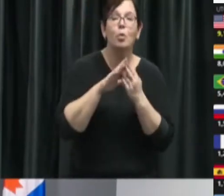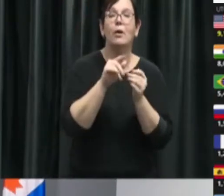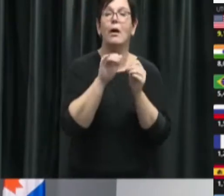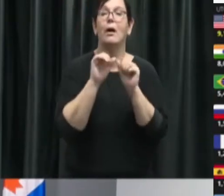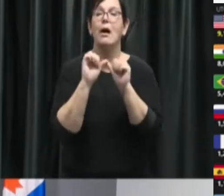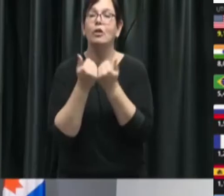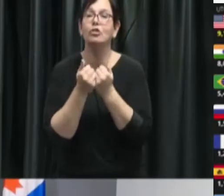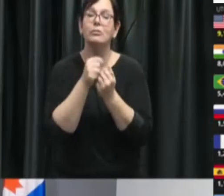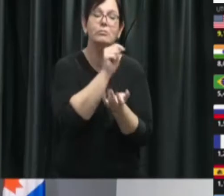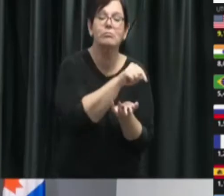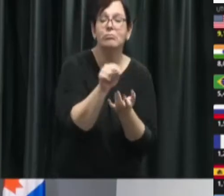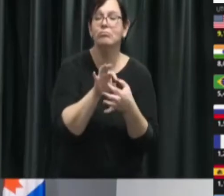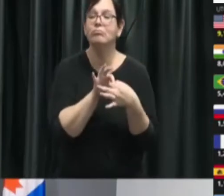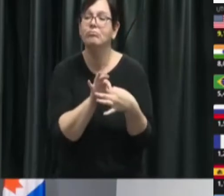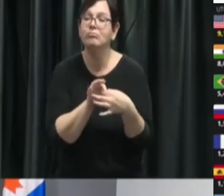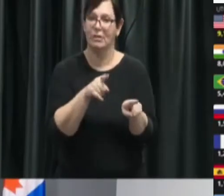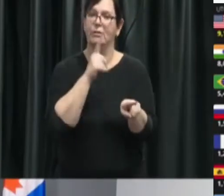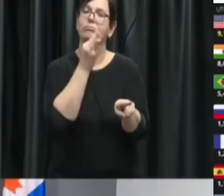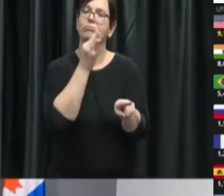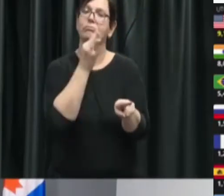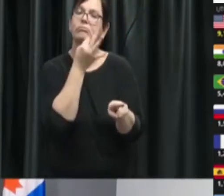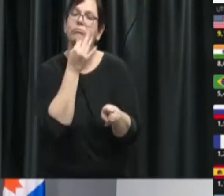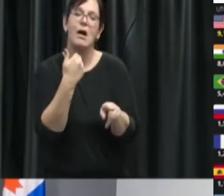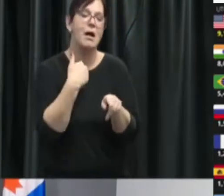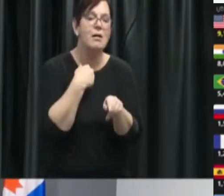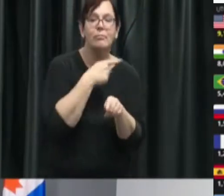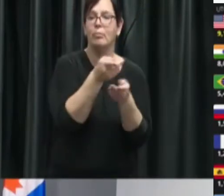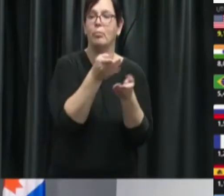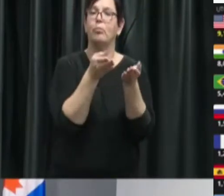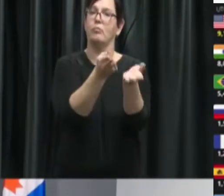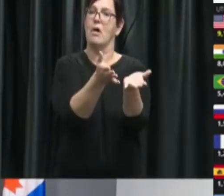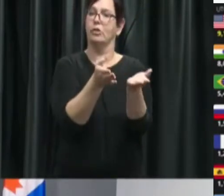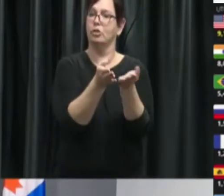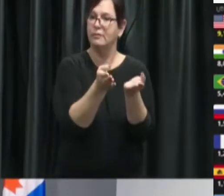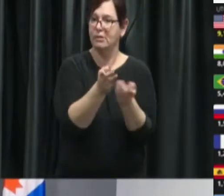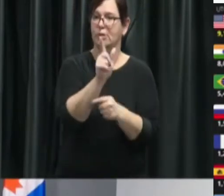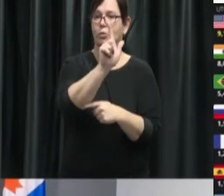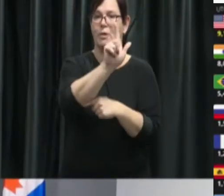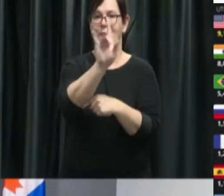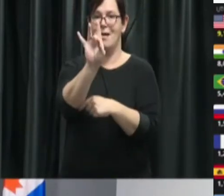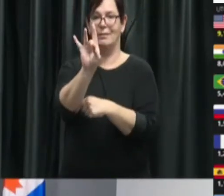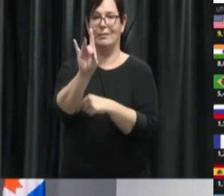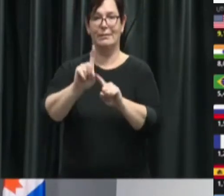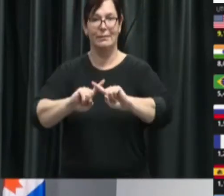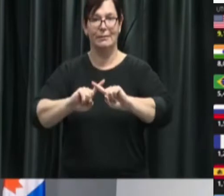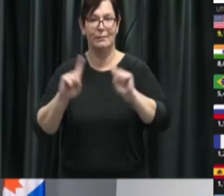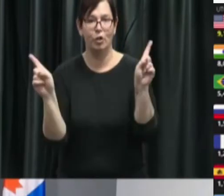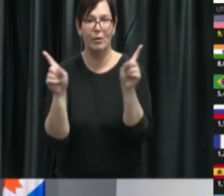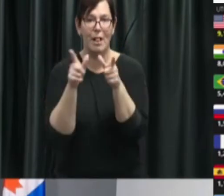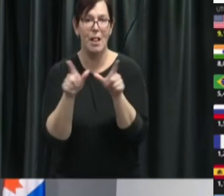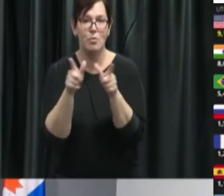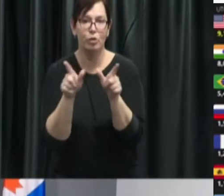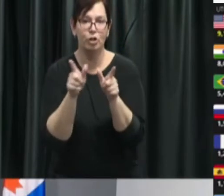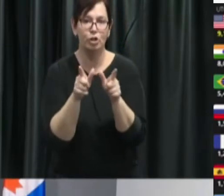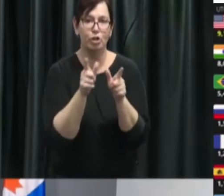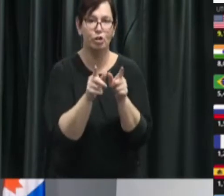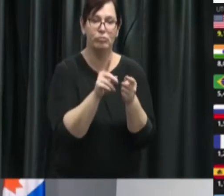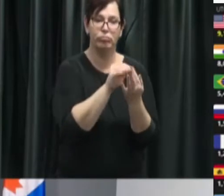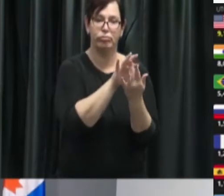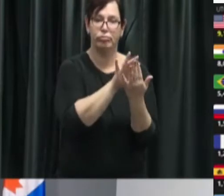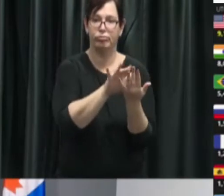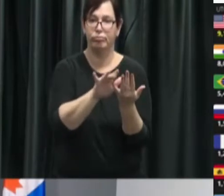provides services in 28 different languages. Currently, information relating to